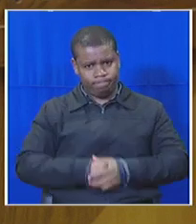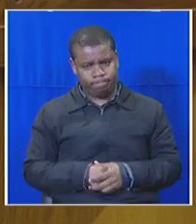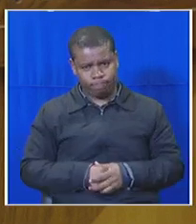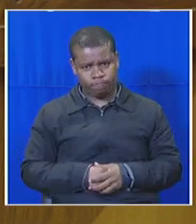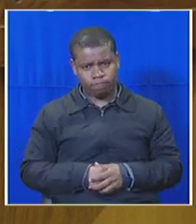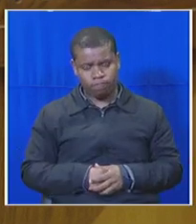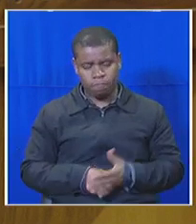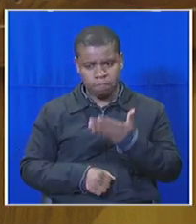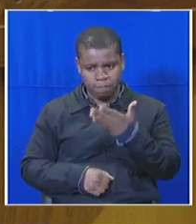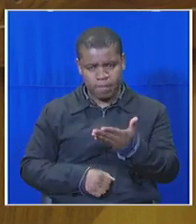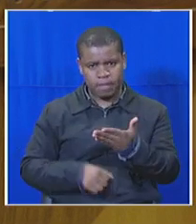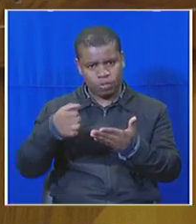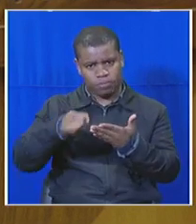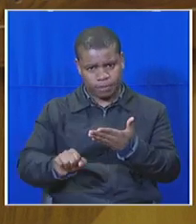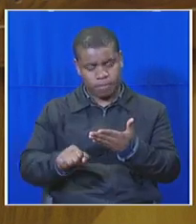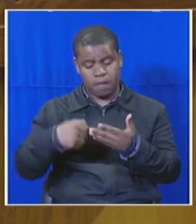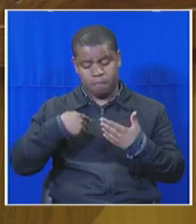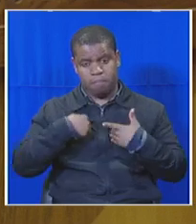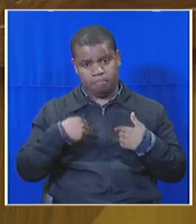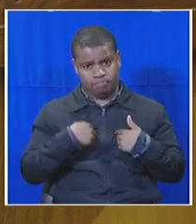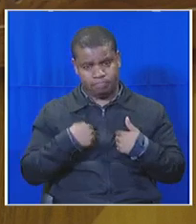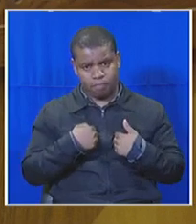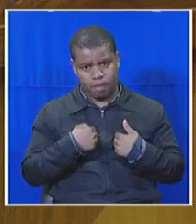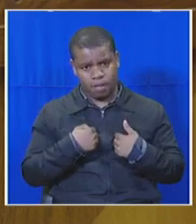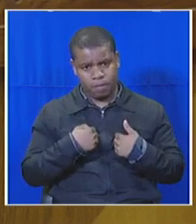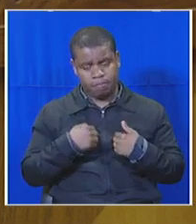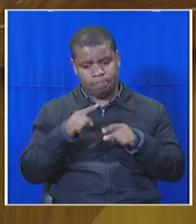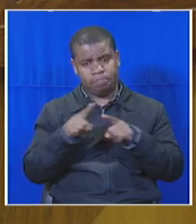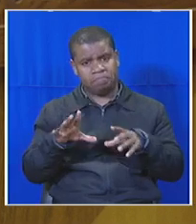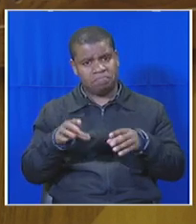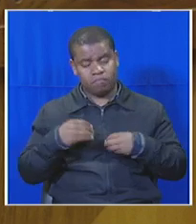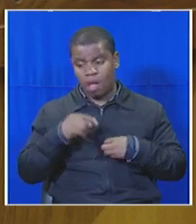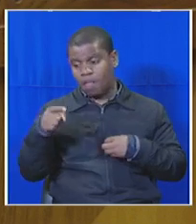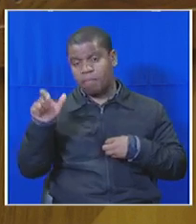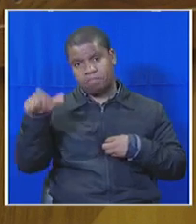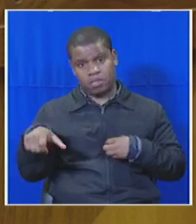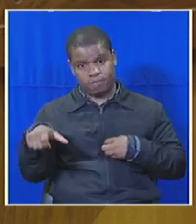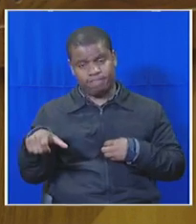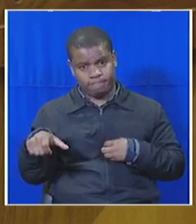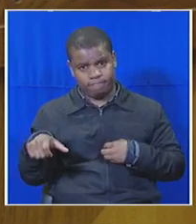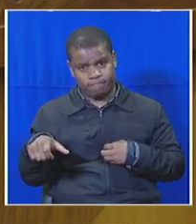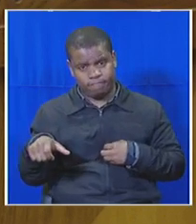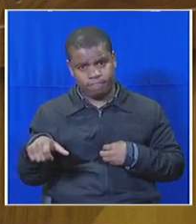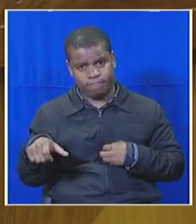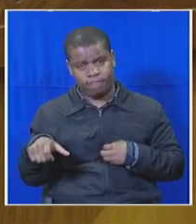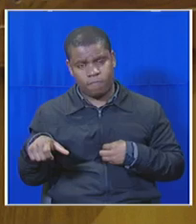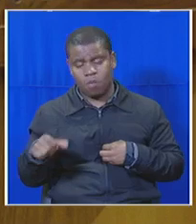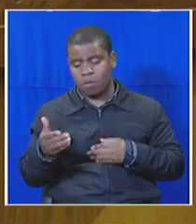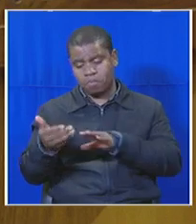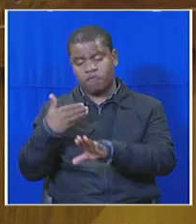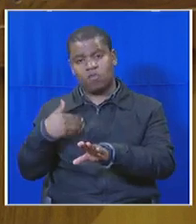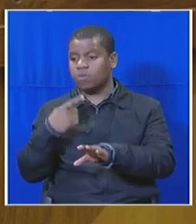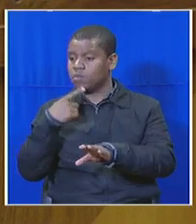Madam Chairperson, I wouldn't like to answer to some of the things that were said by